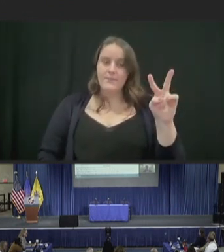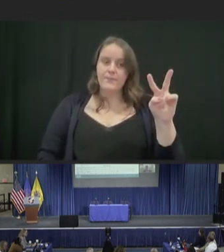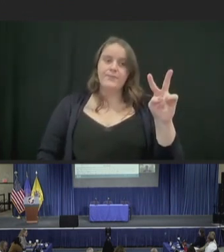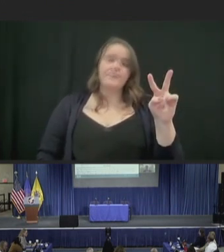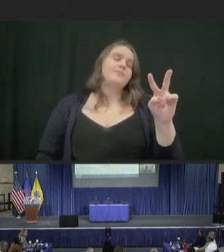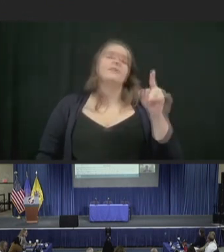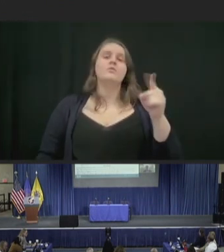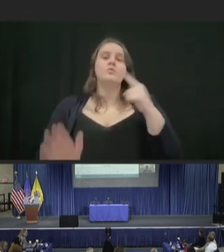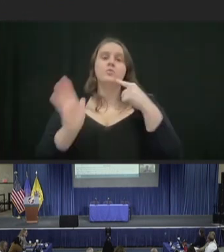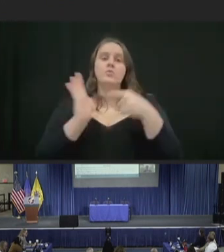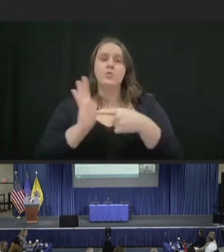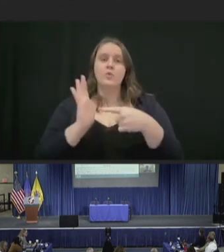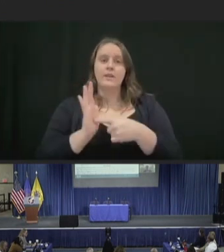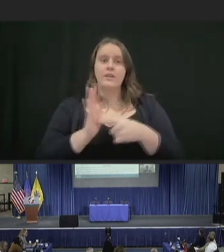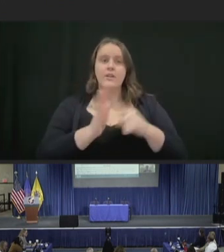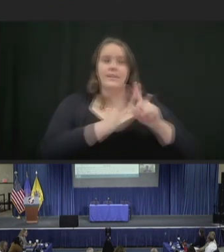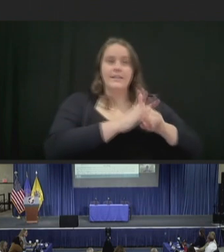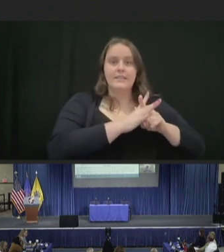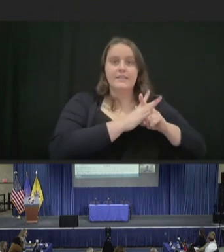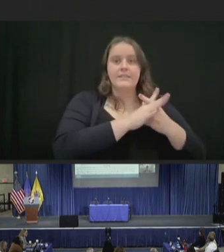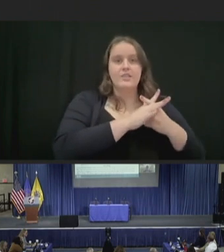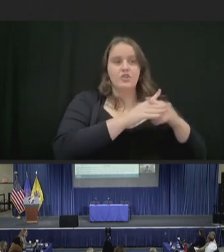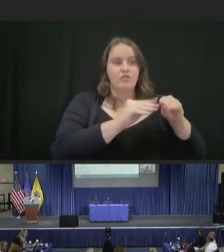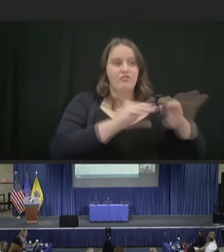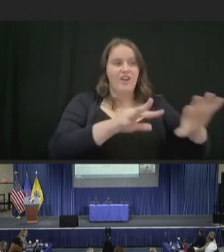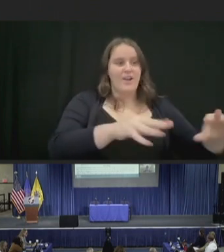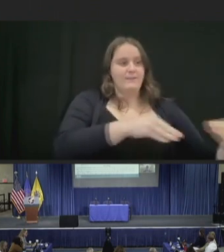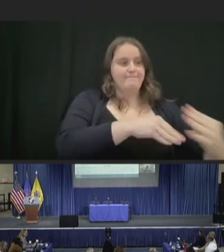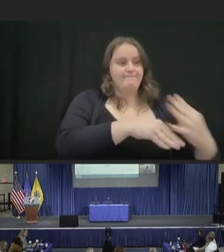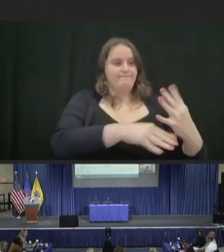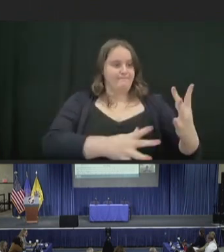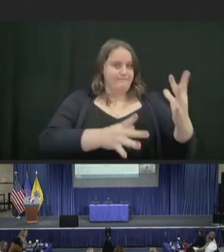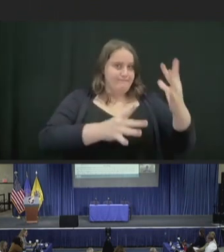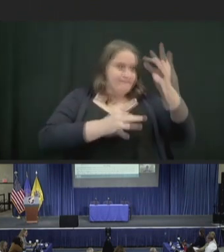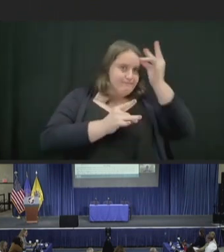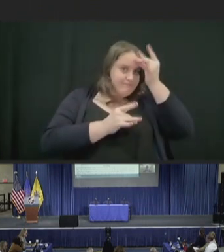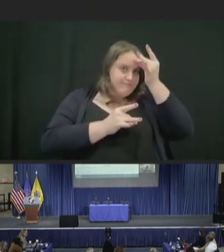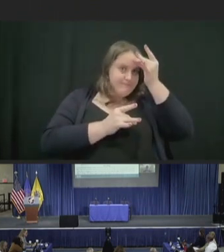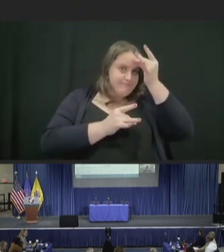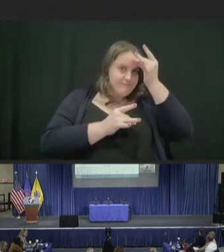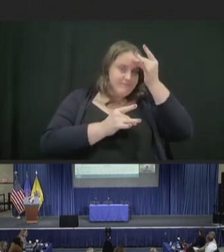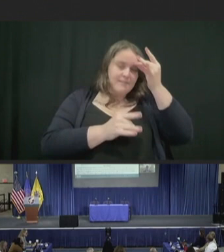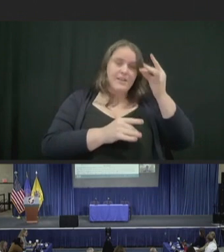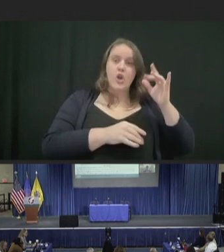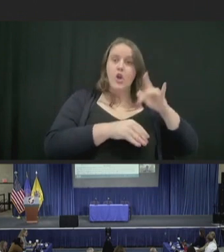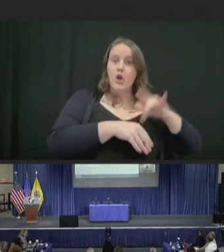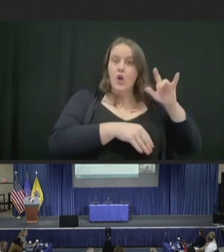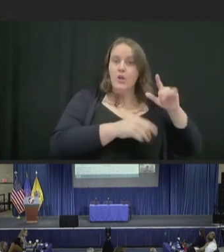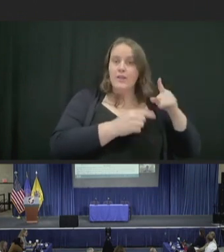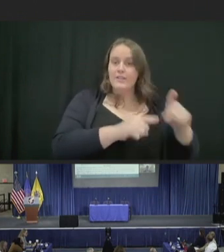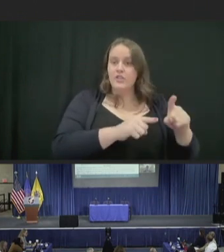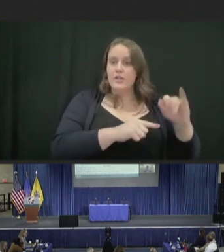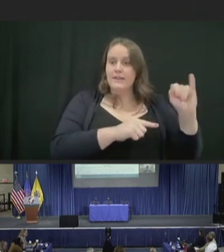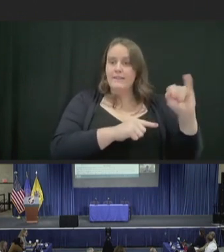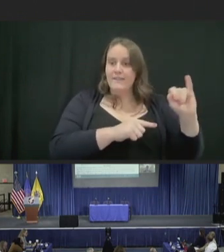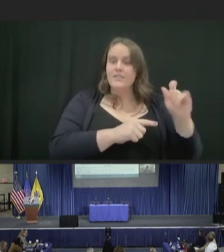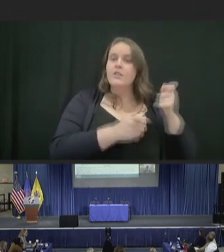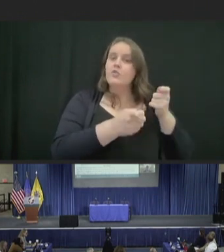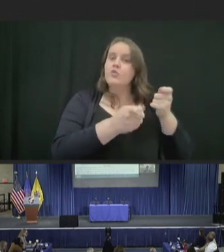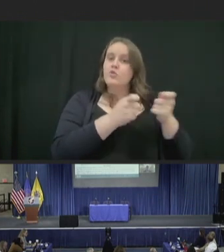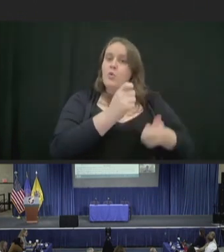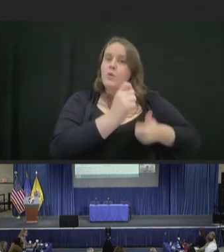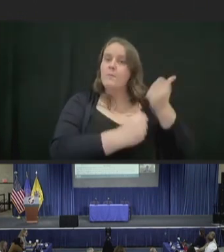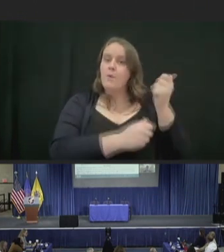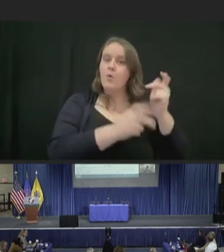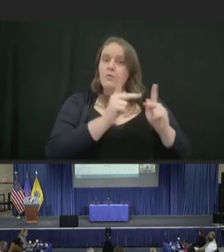The initial viremia occurs very early in infection. That is controlled, fortunately, in most people by